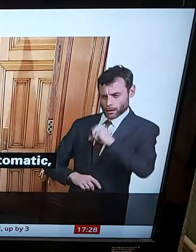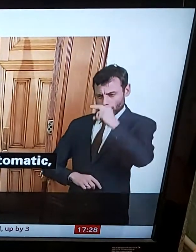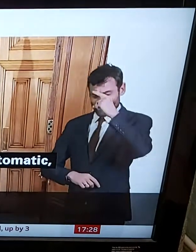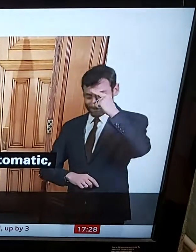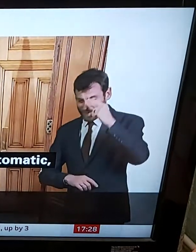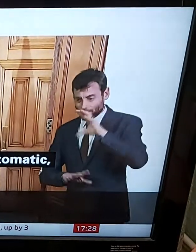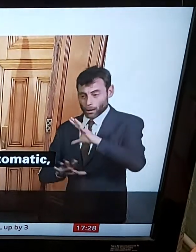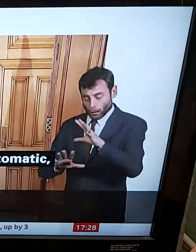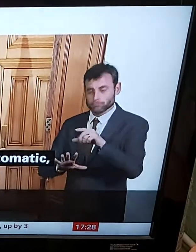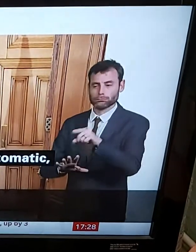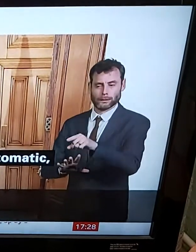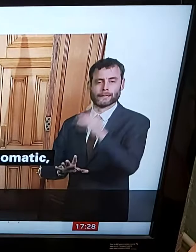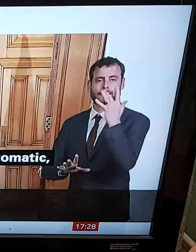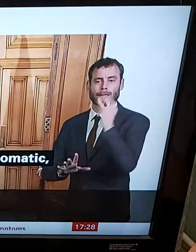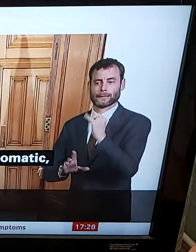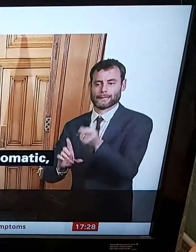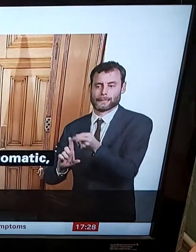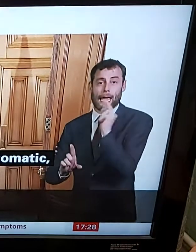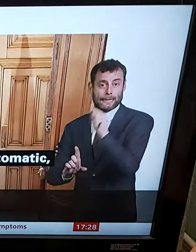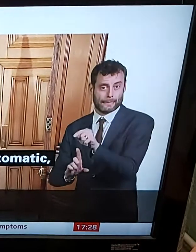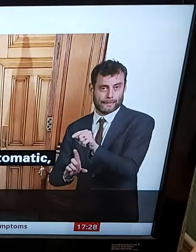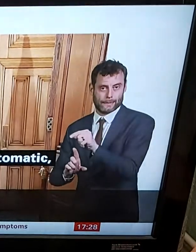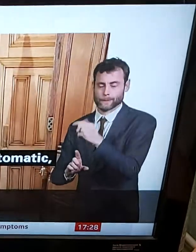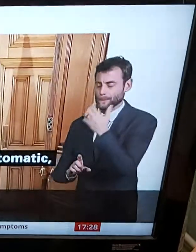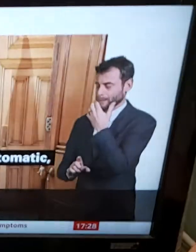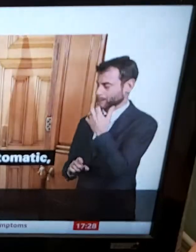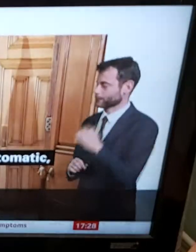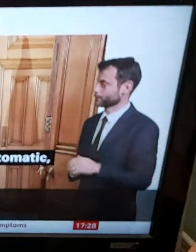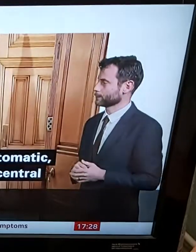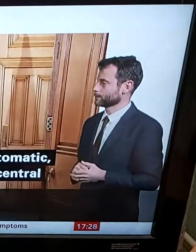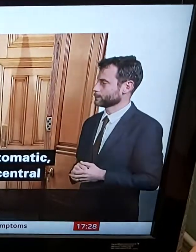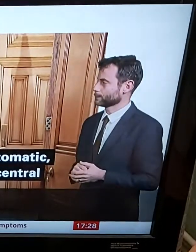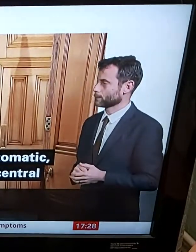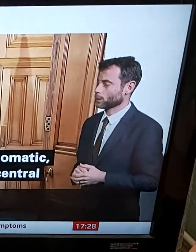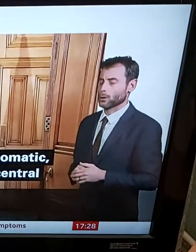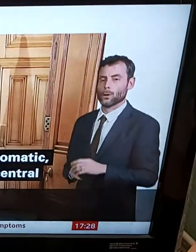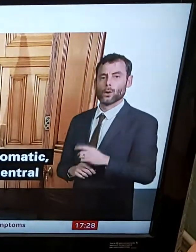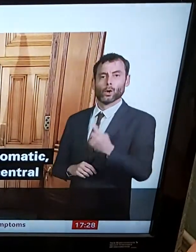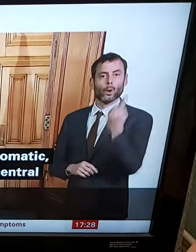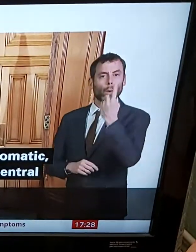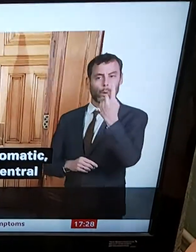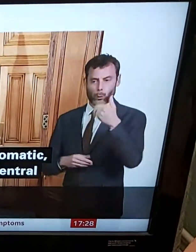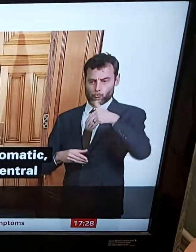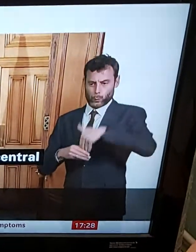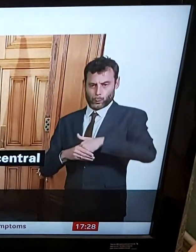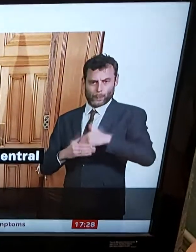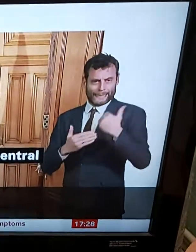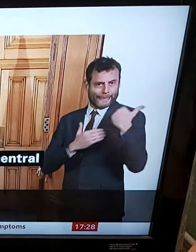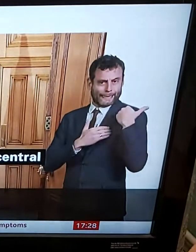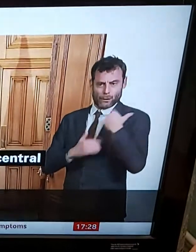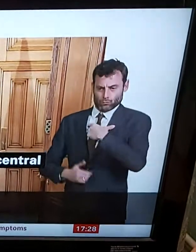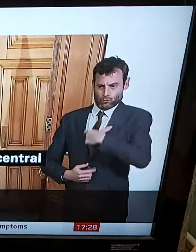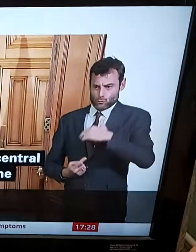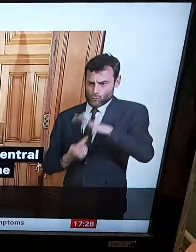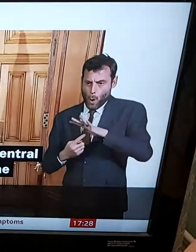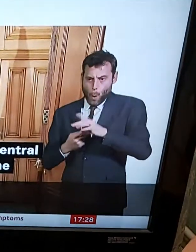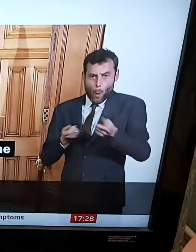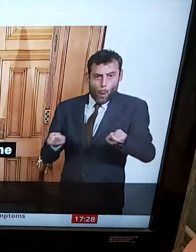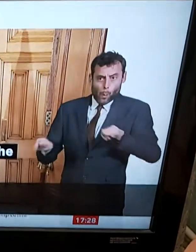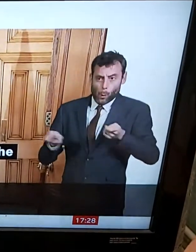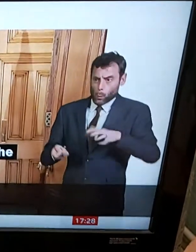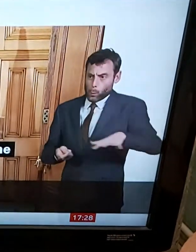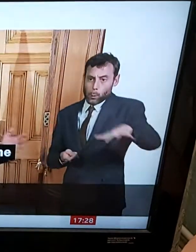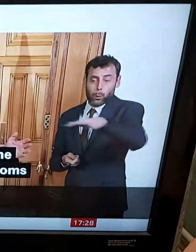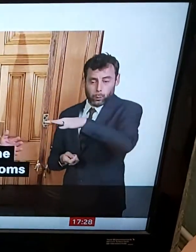of the sort of central effort in helping to defeat the virus who do show symptoms are appropriately